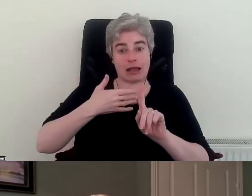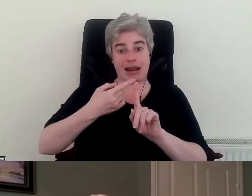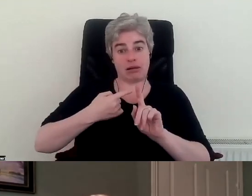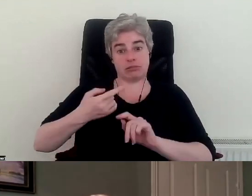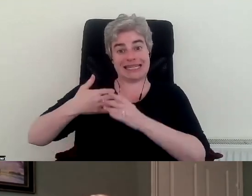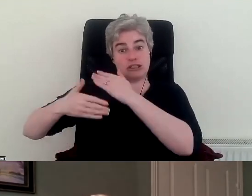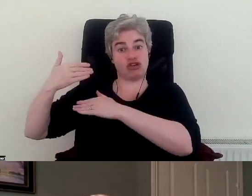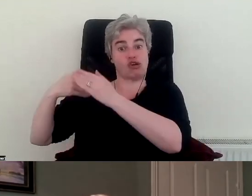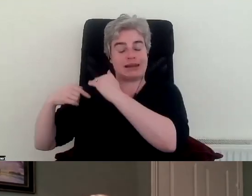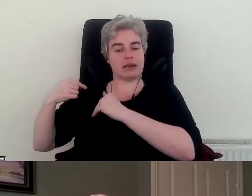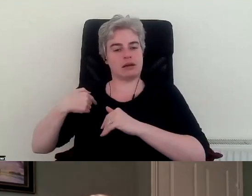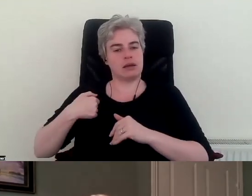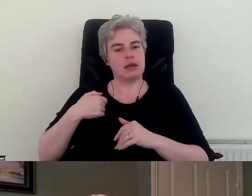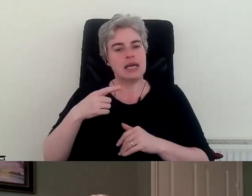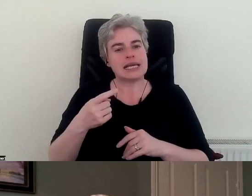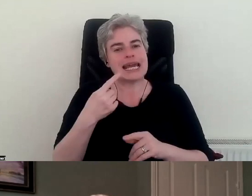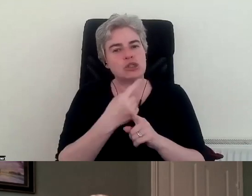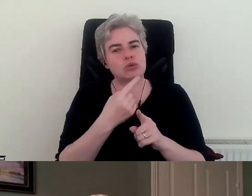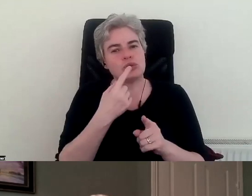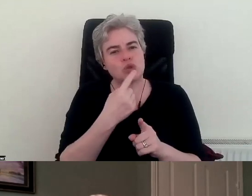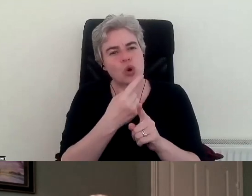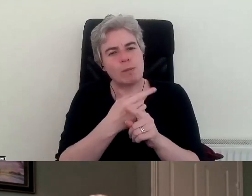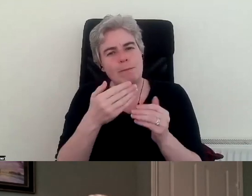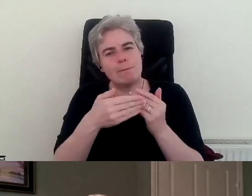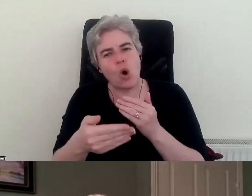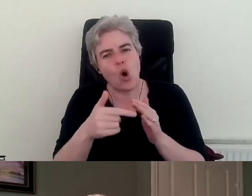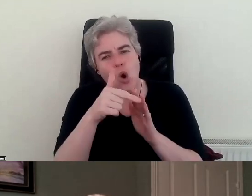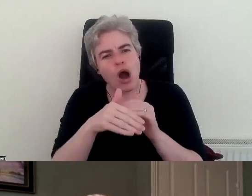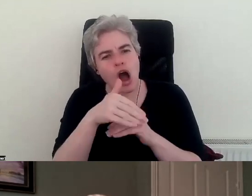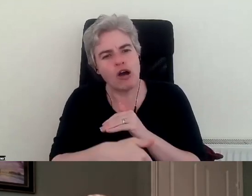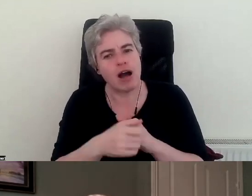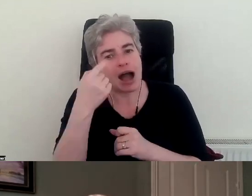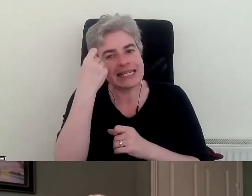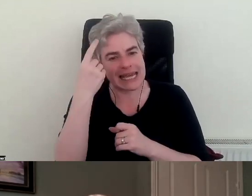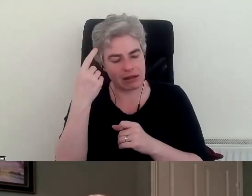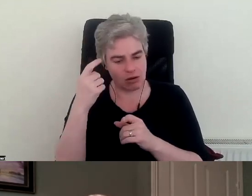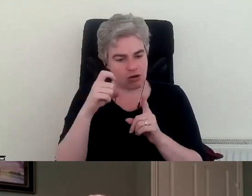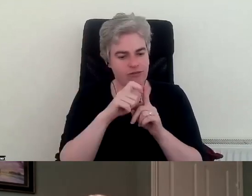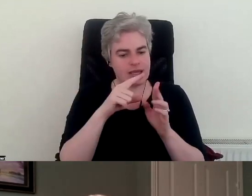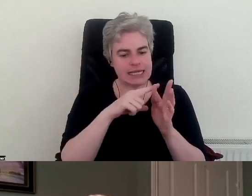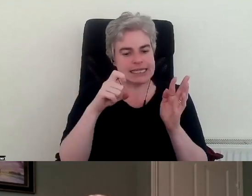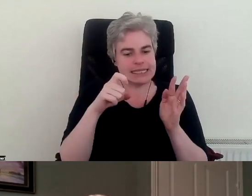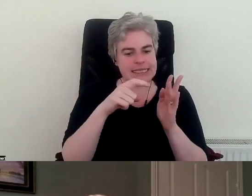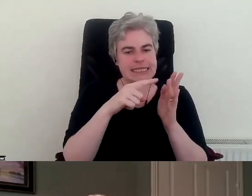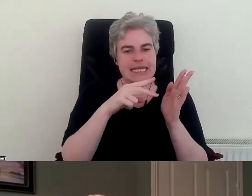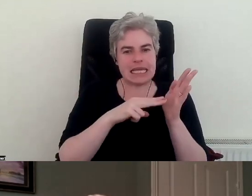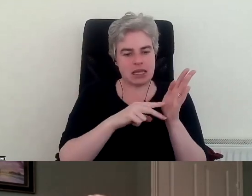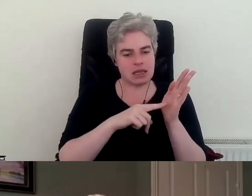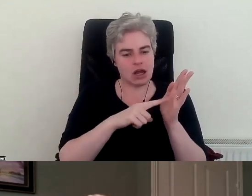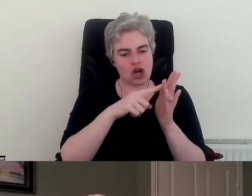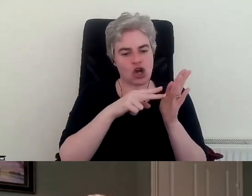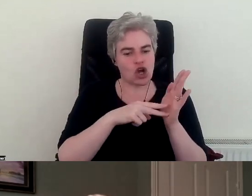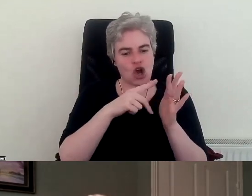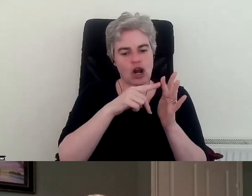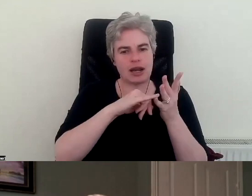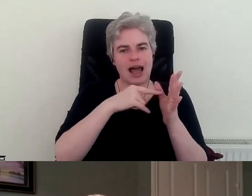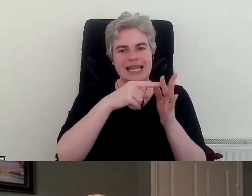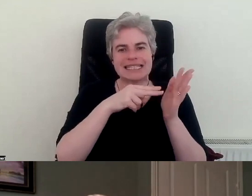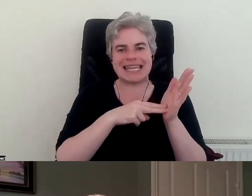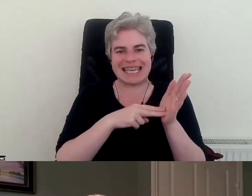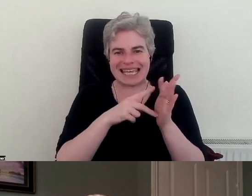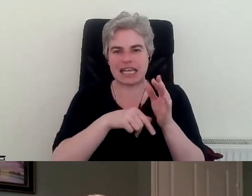was wondering, Anderson, if you could speak a little bit more about this idea of decolonizing knowledge and how that might